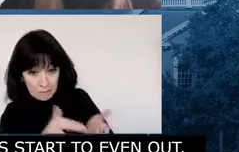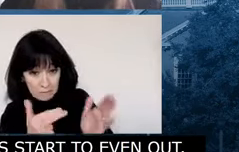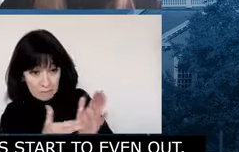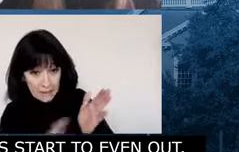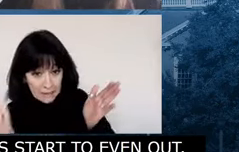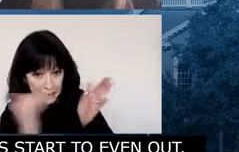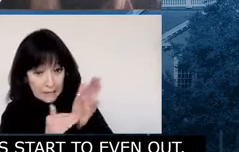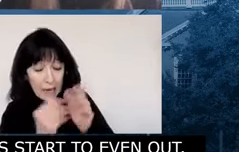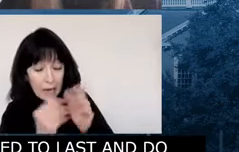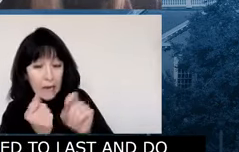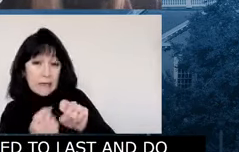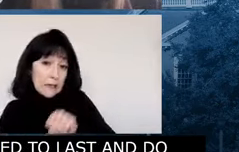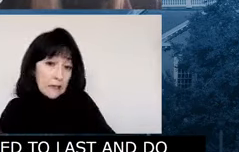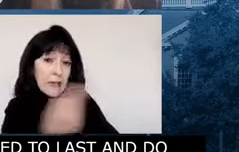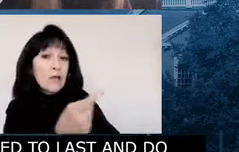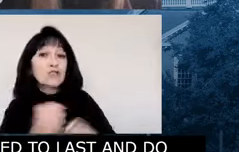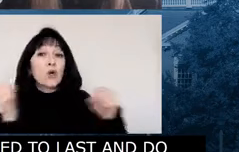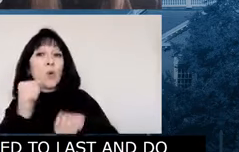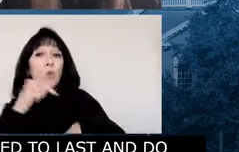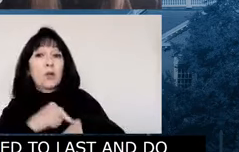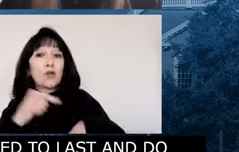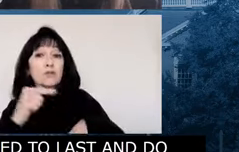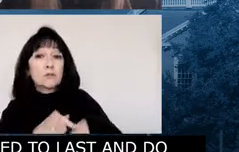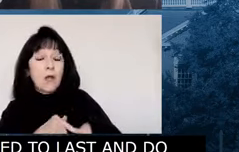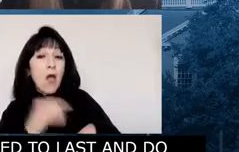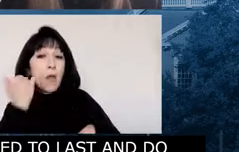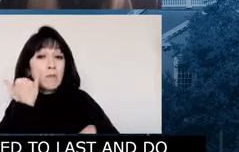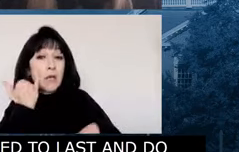Will we have to get more shots?